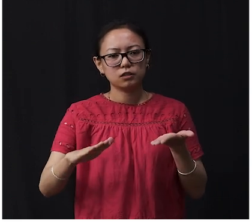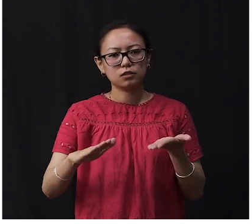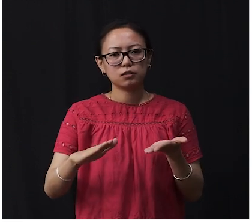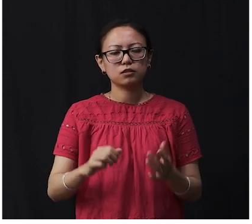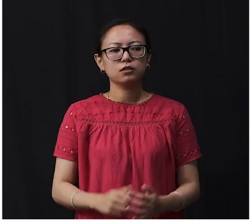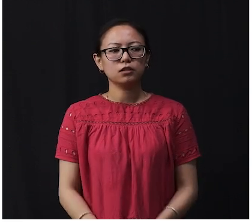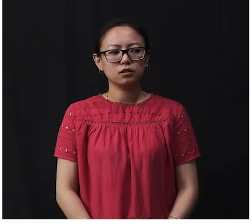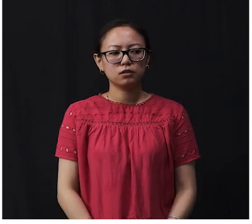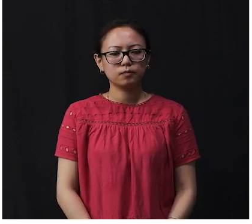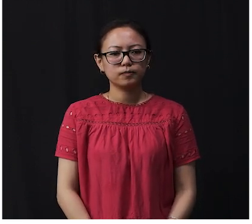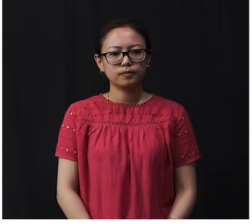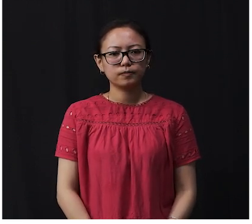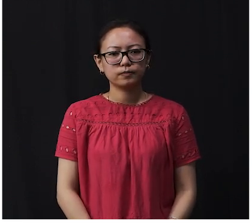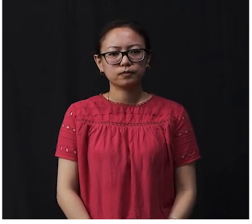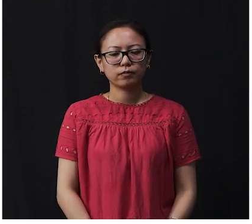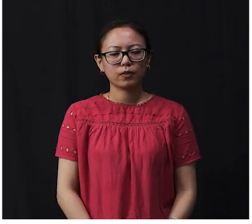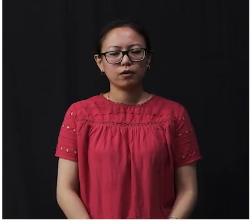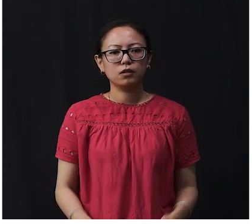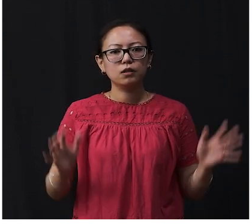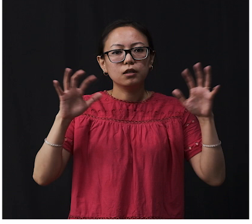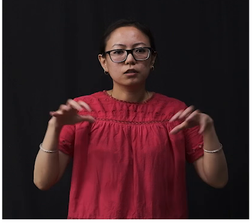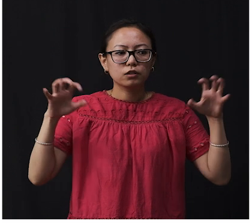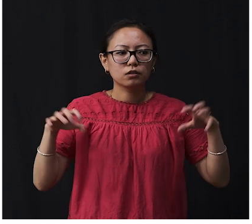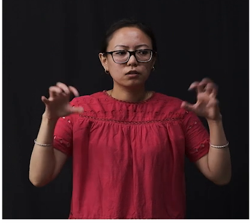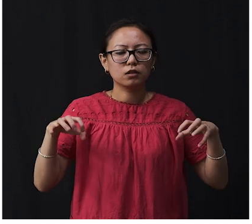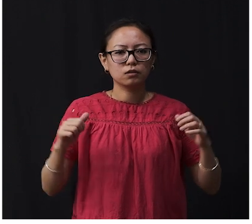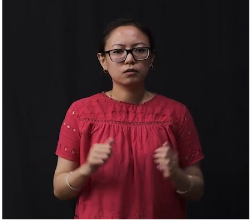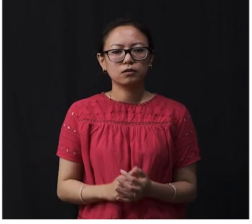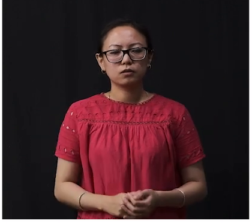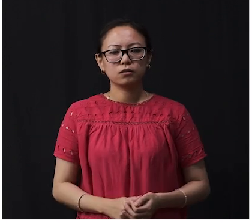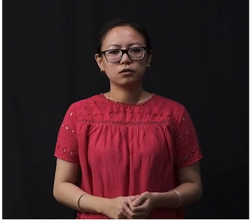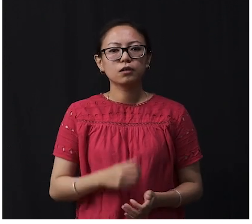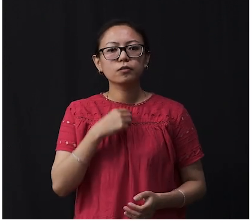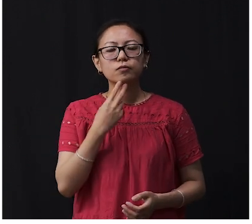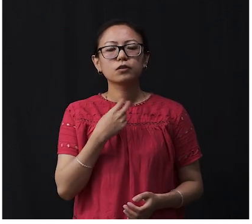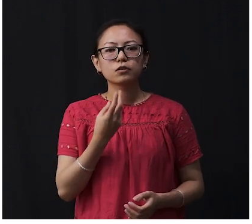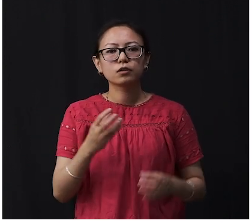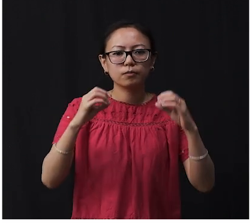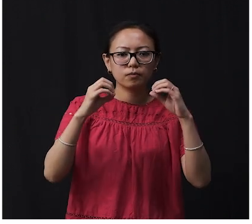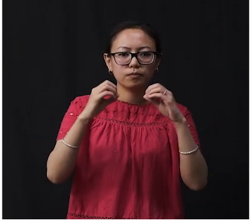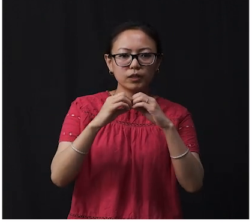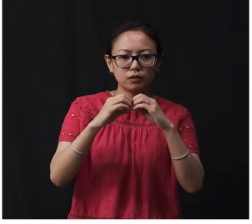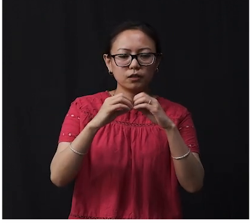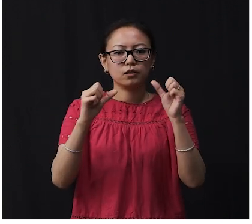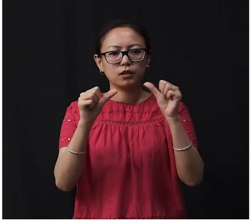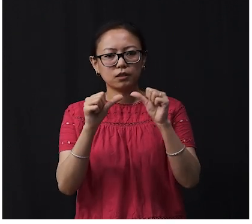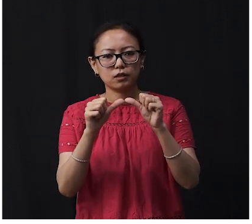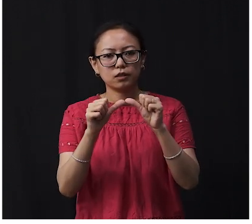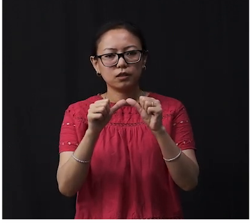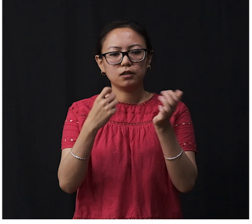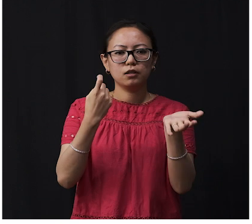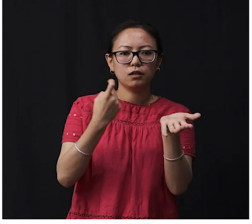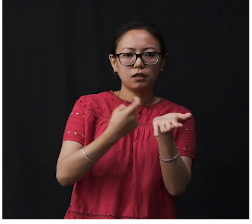N-E-I-G-H, knee. Now next is the dog. Dog. The dog, it barks, right?